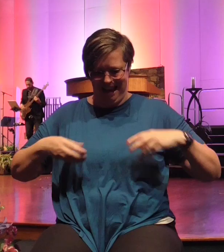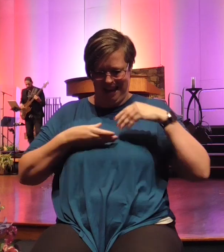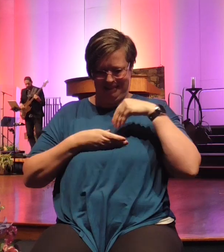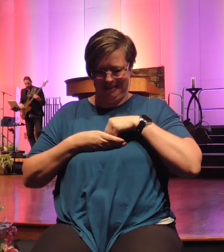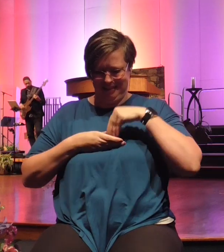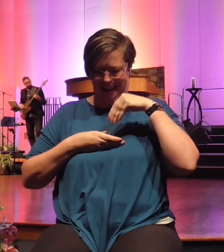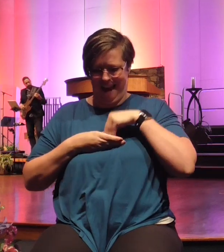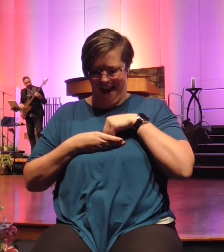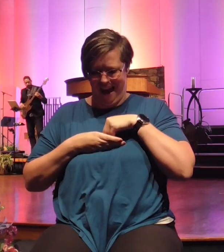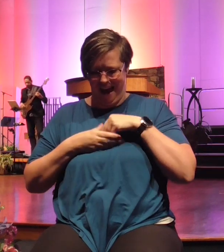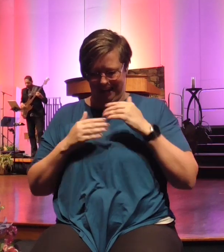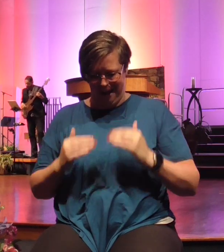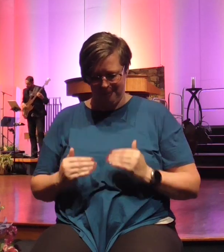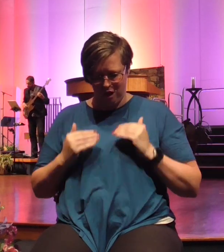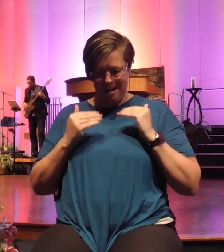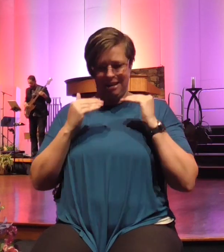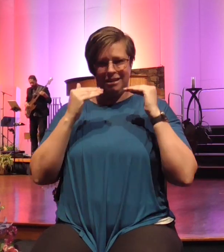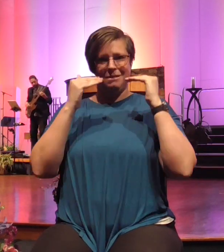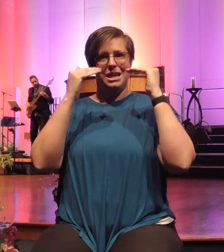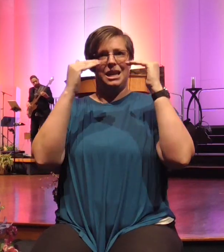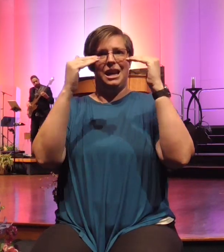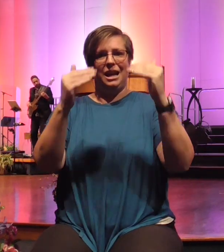Bring me to a new